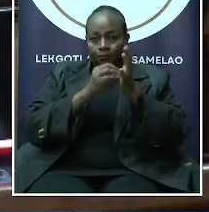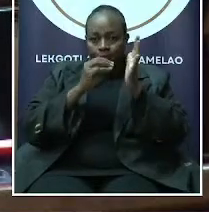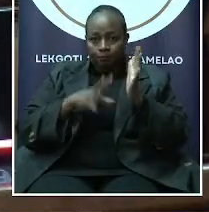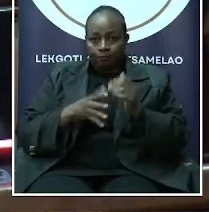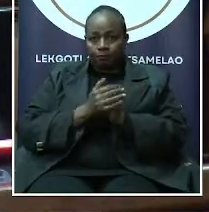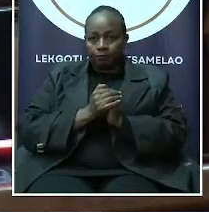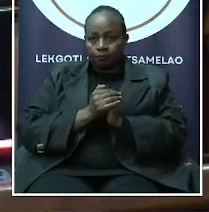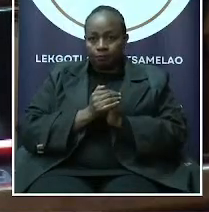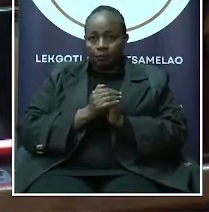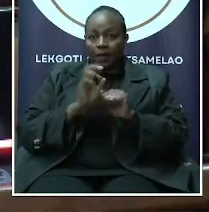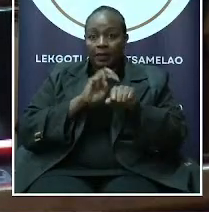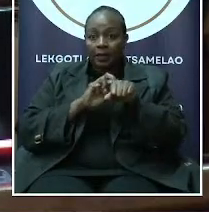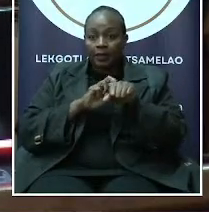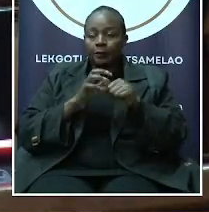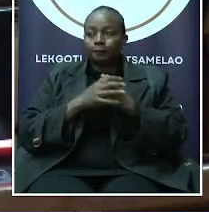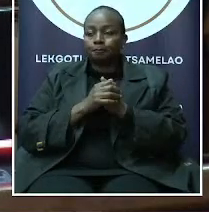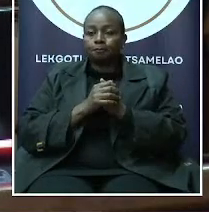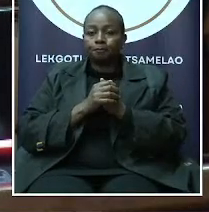require.